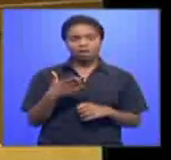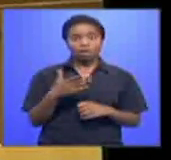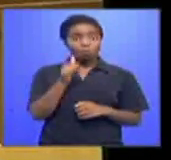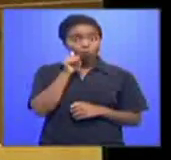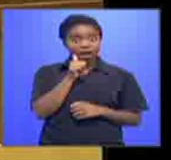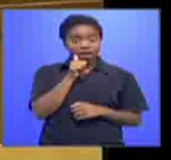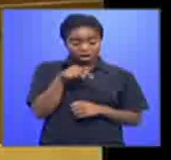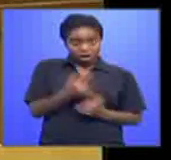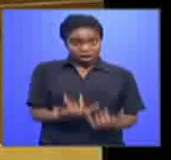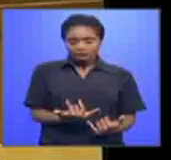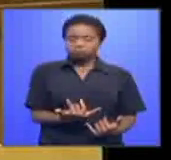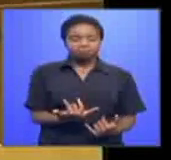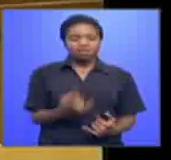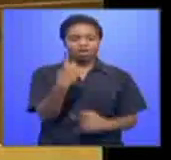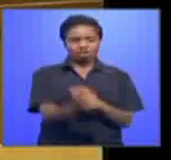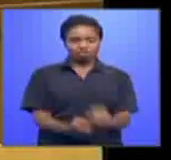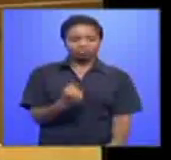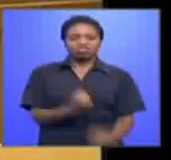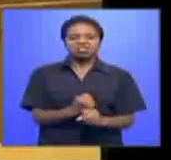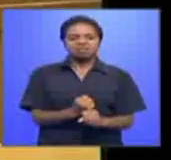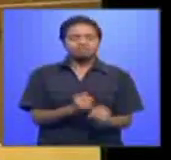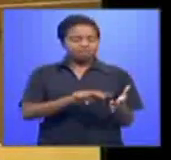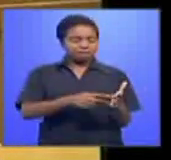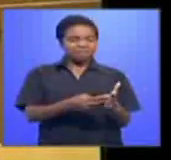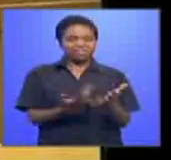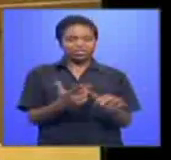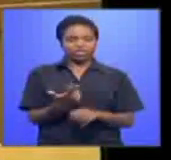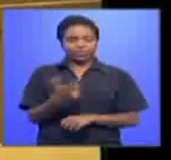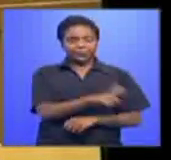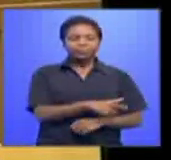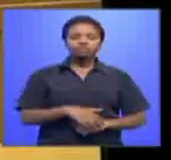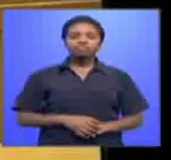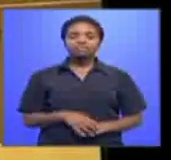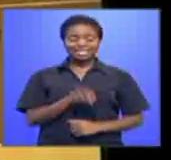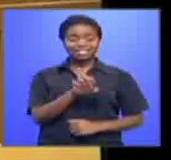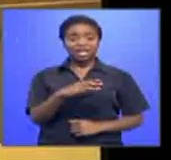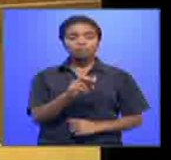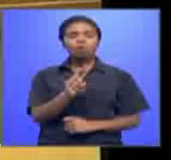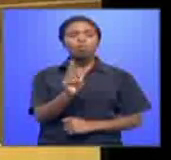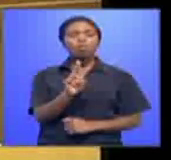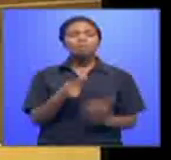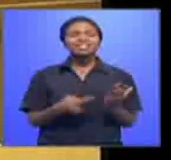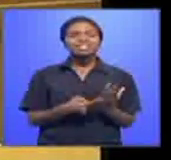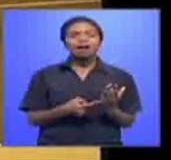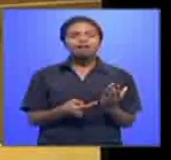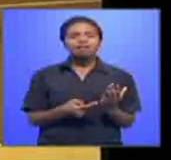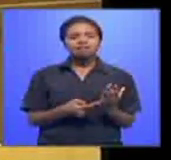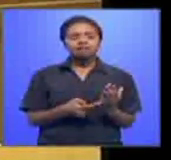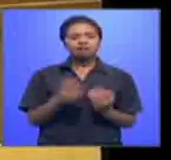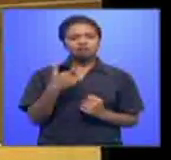year. The upgrading of Umtata Airport runway and